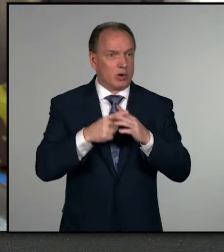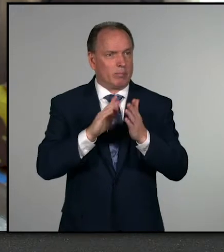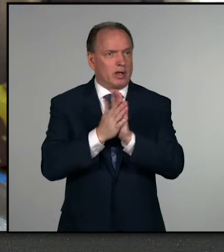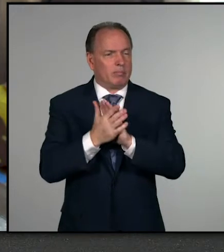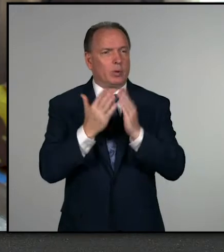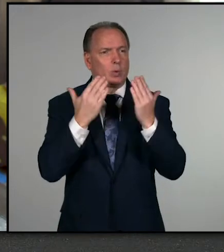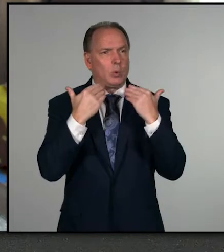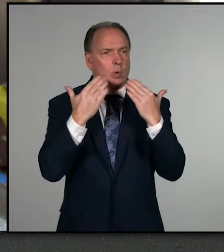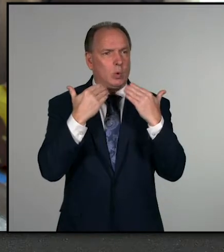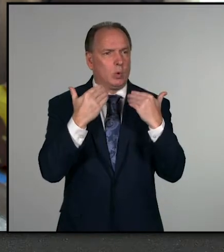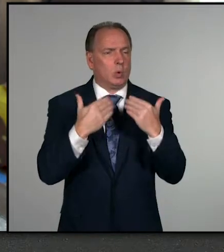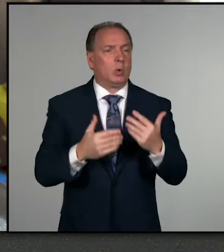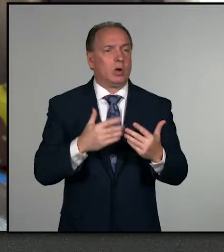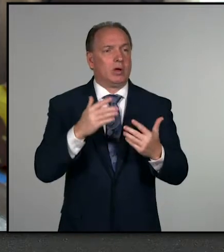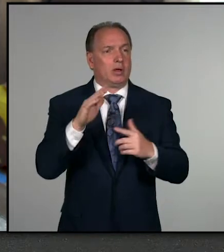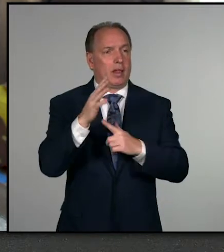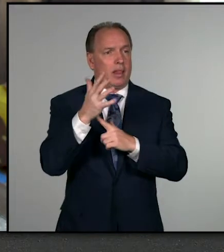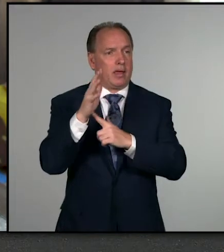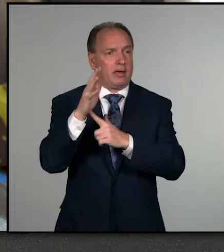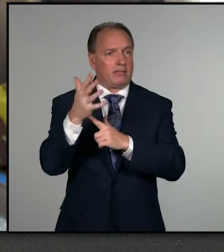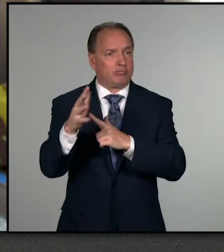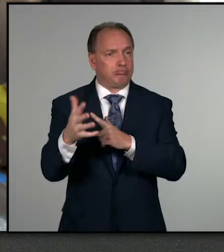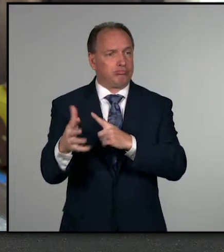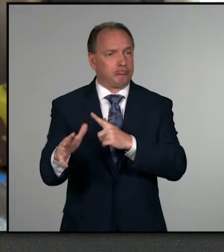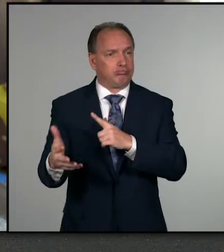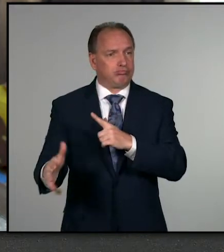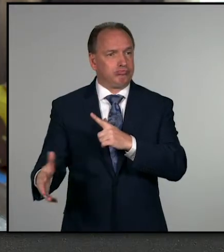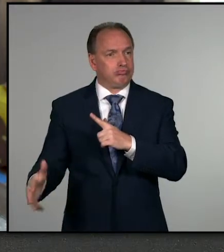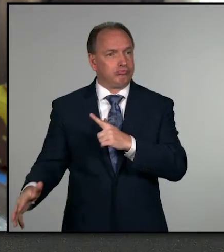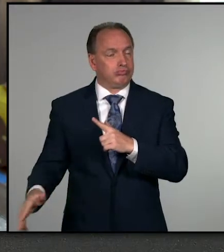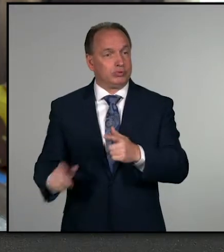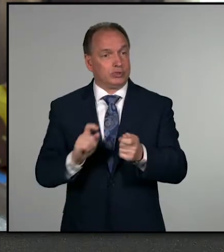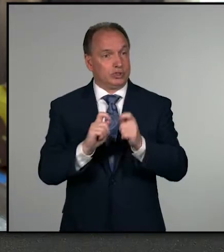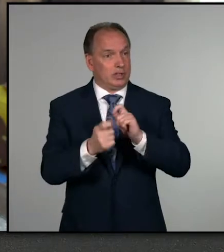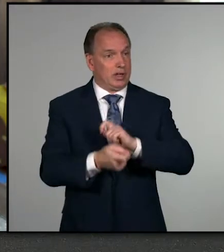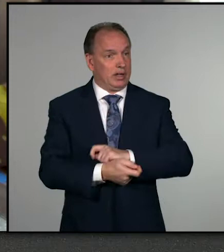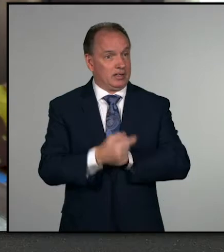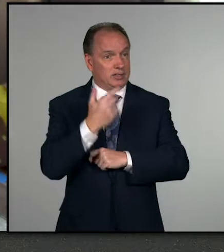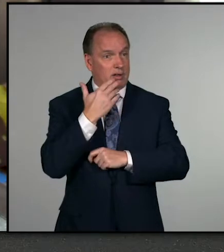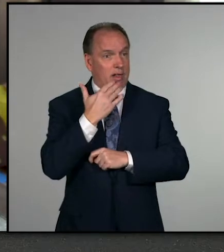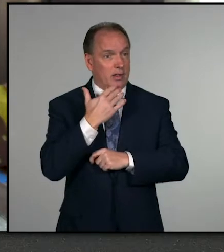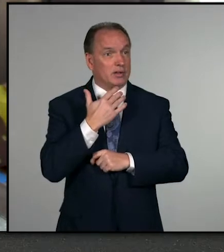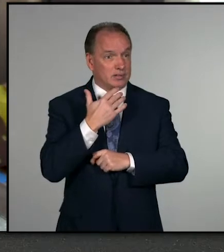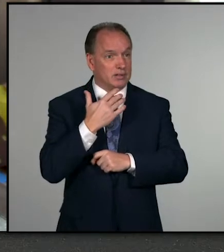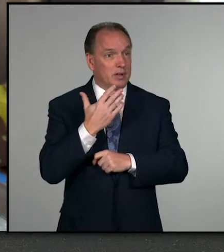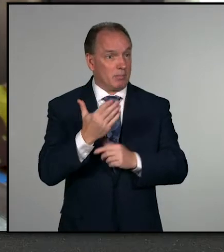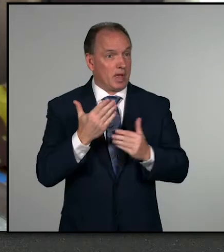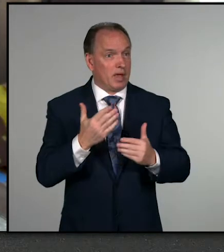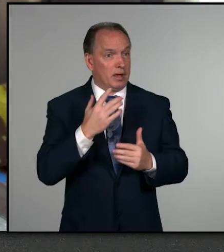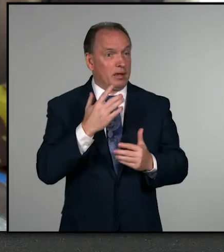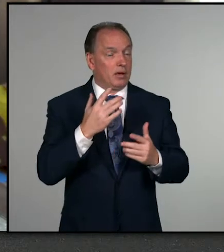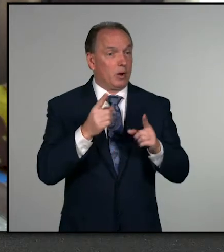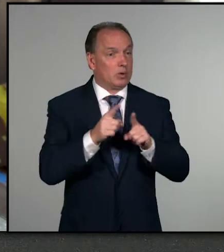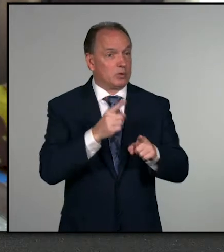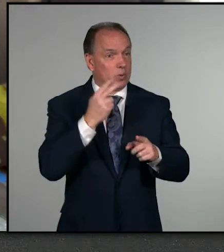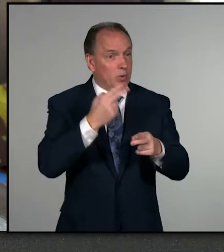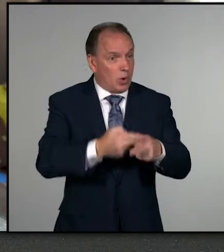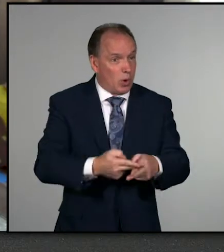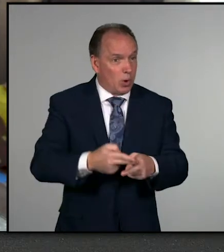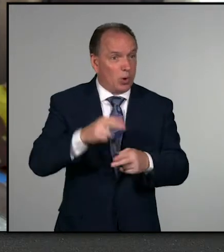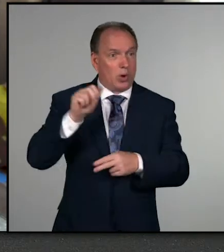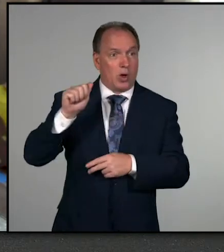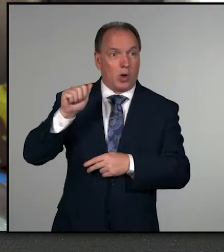it starts to get cool. The leaves on the trees start to change colors. And you might also know this